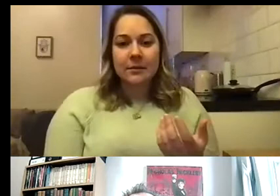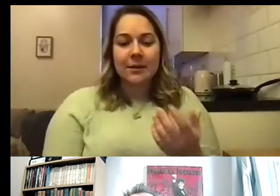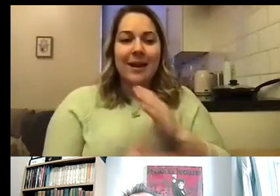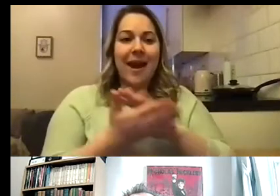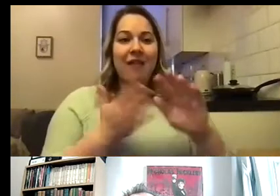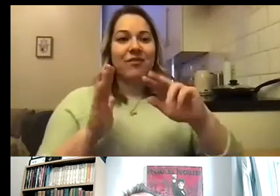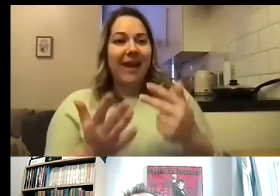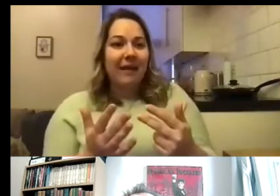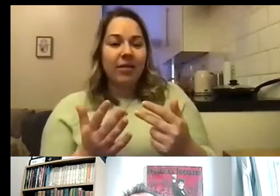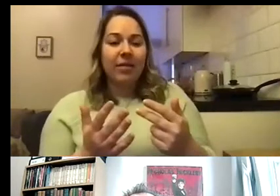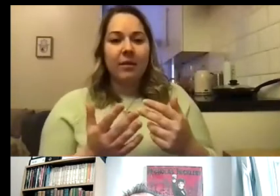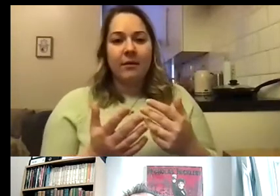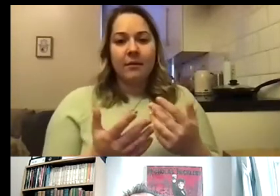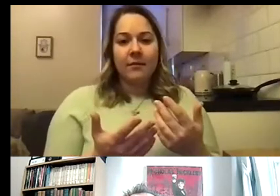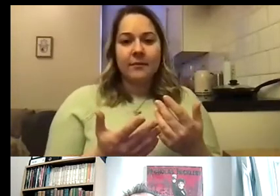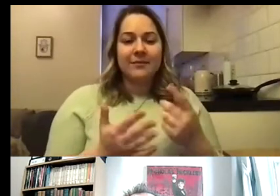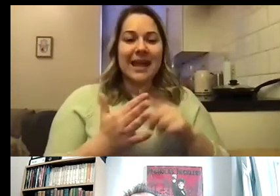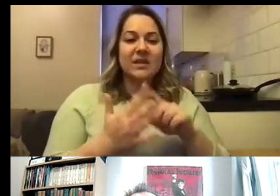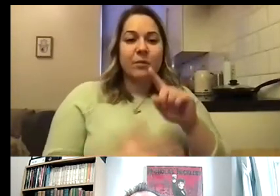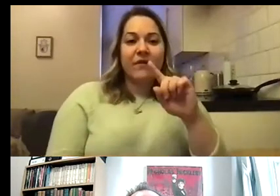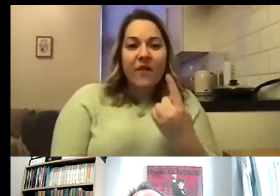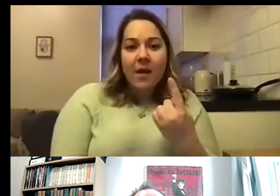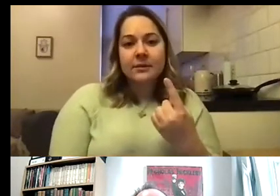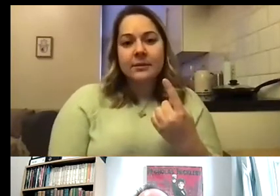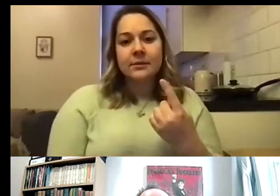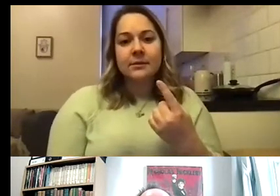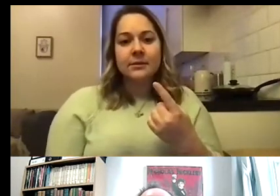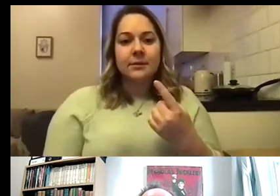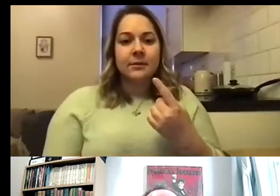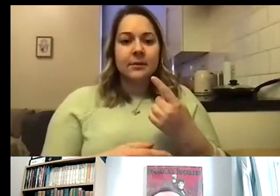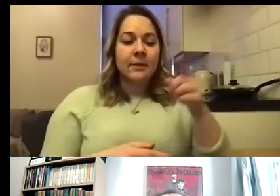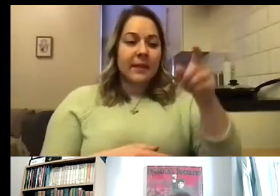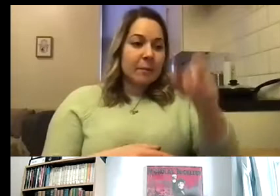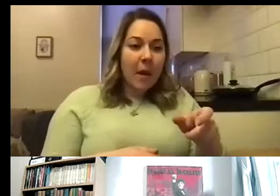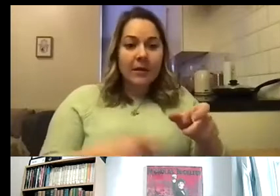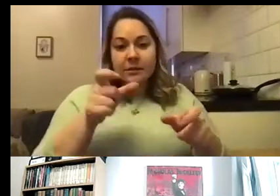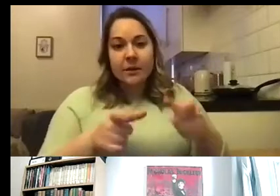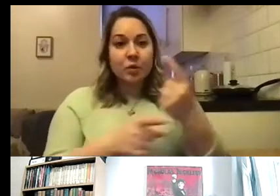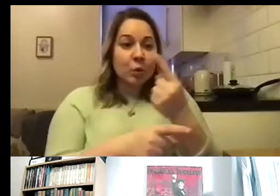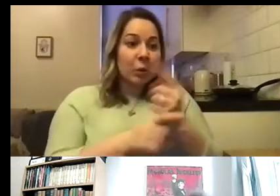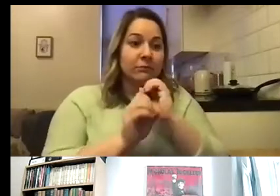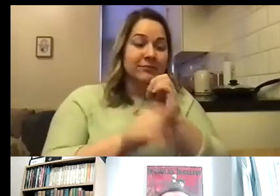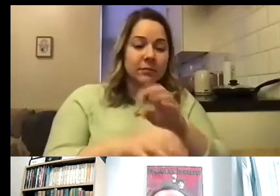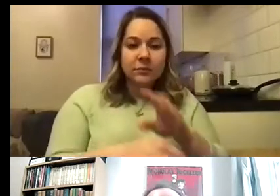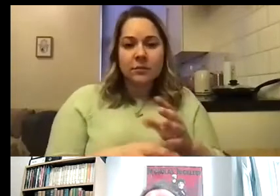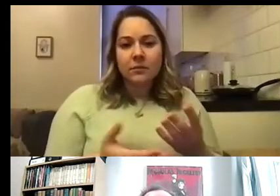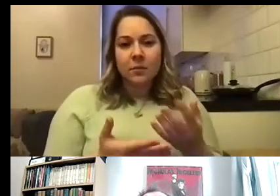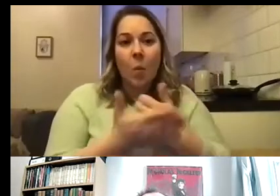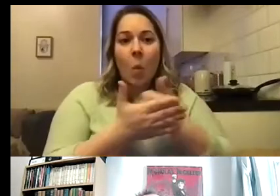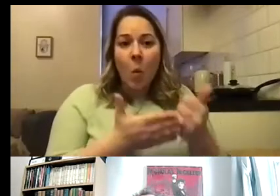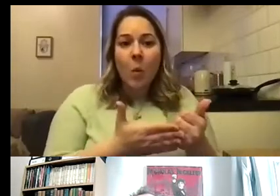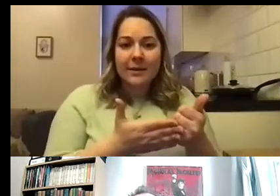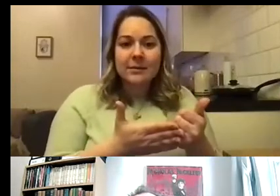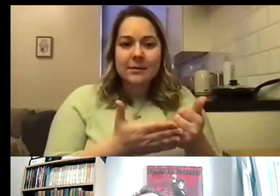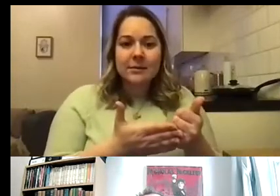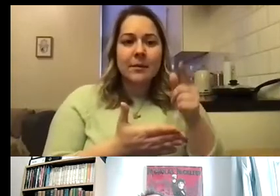VIII and, you know, Elizabeth I and, you know, Sir Walter Raleigh did this and blah, blah, did that. And, you know, even